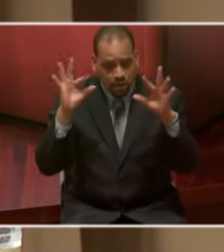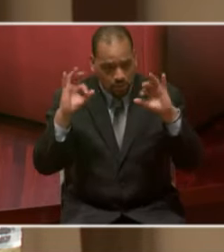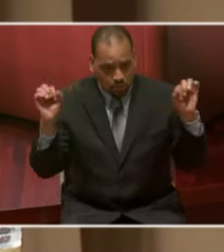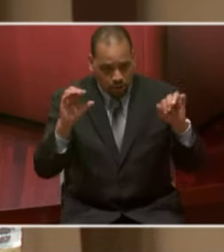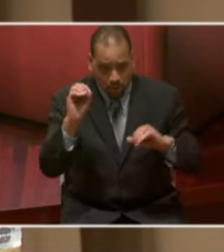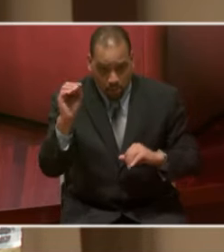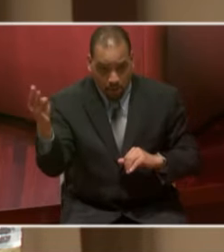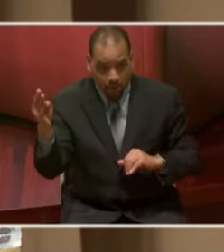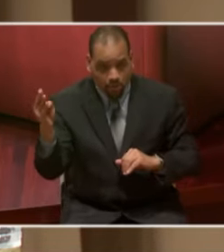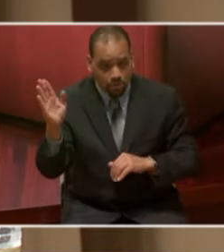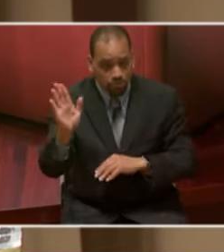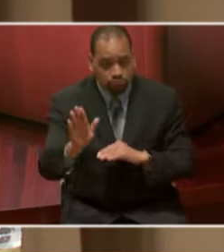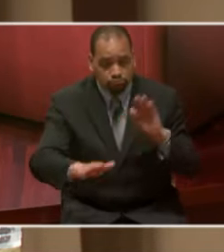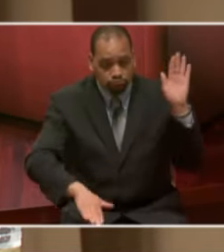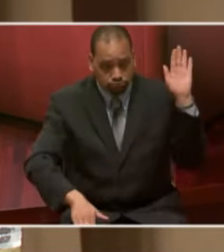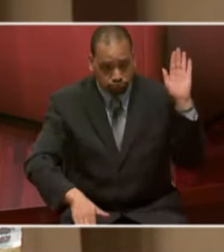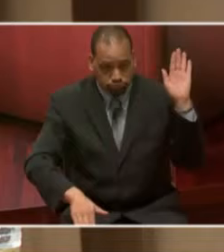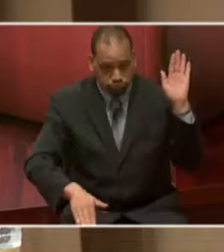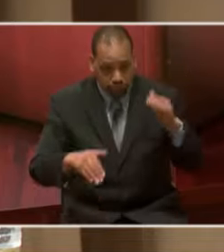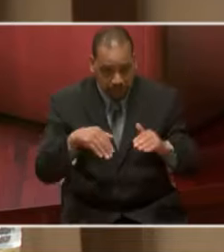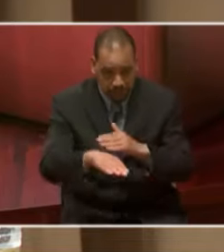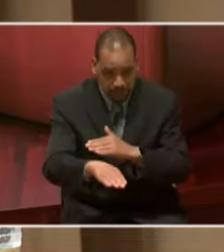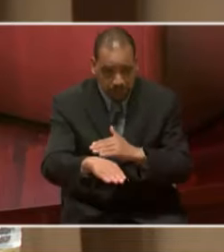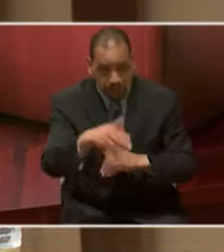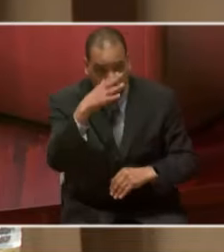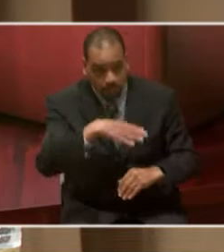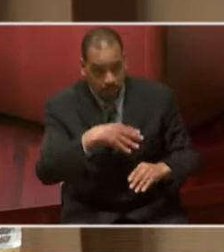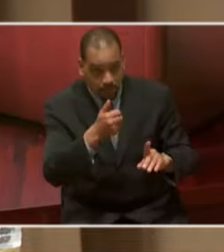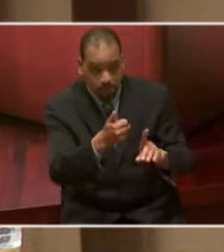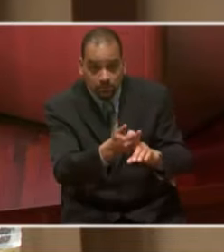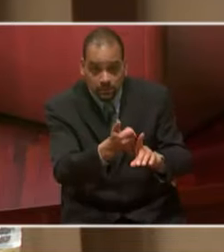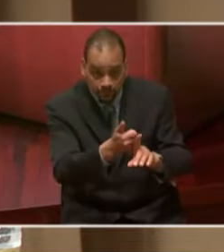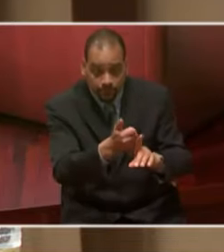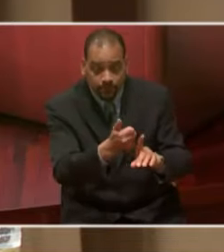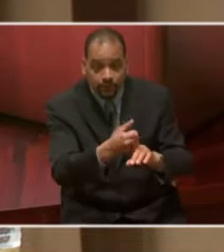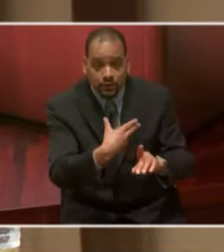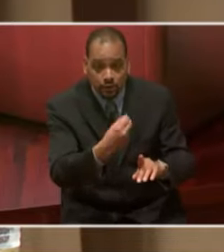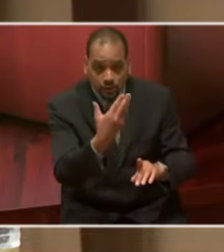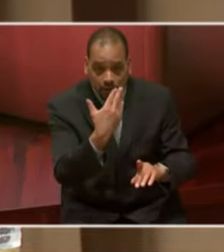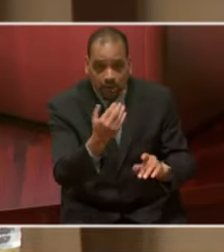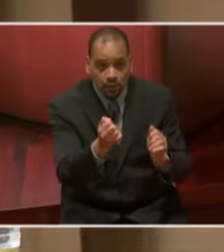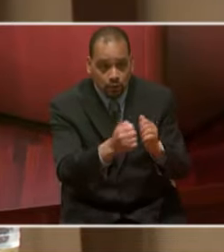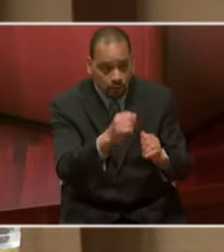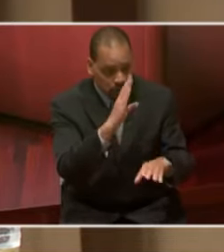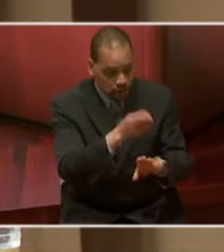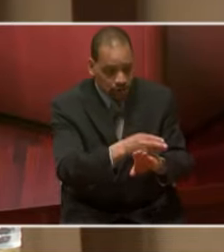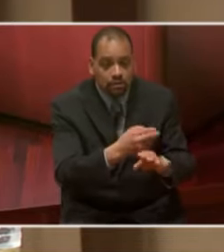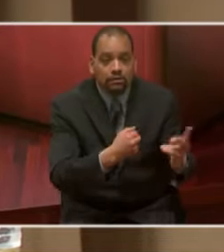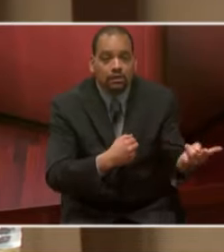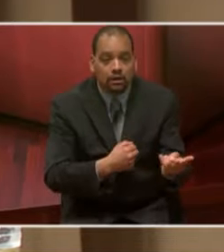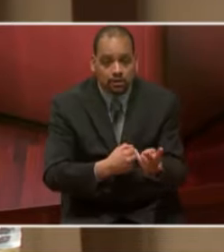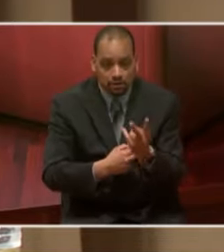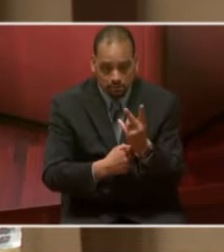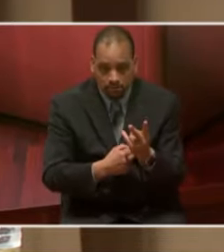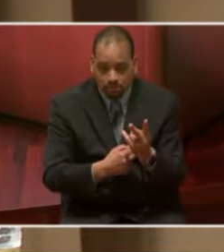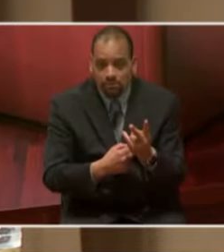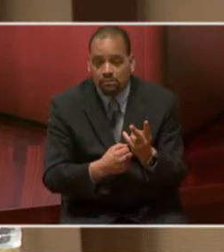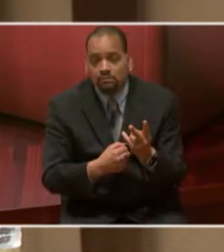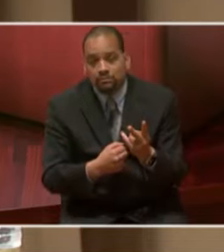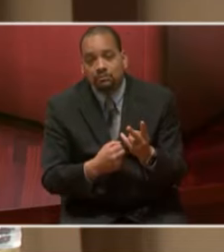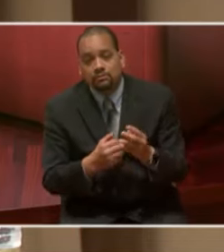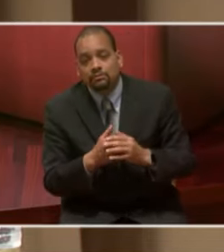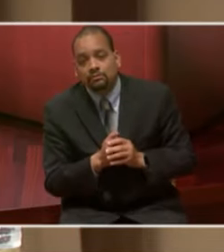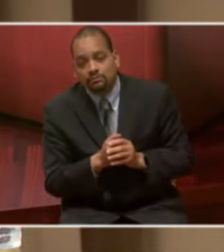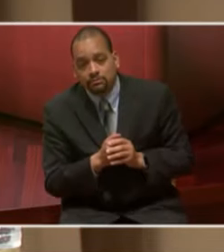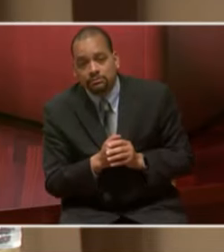Let me, by the way, I think you and I are probably playing a little bit to the C-SPAN cameras. I think everybody wants to get a good